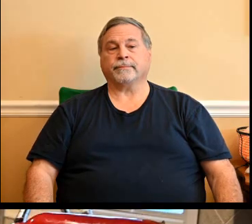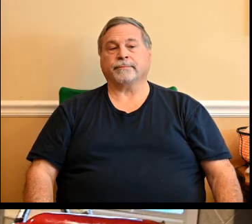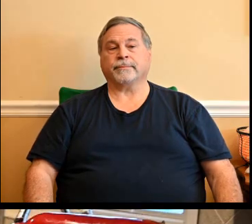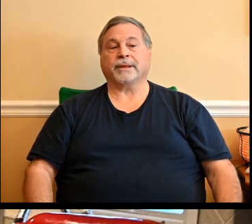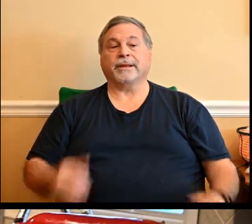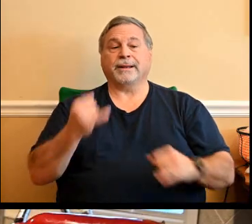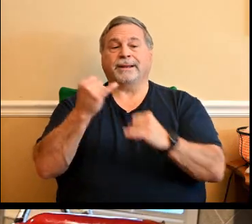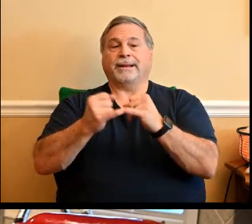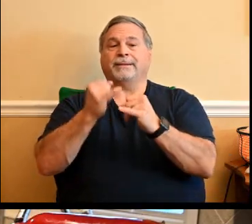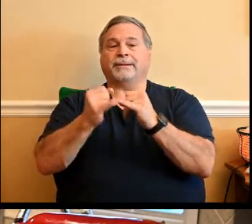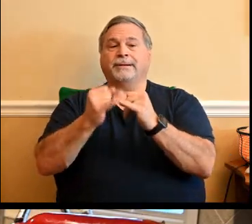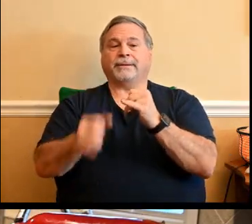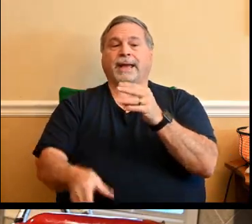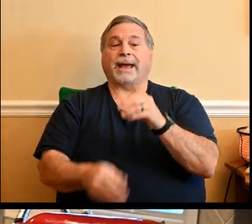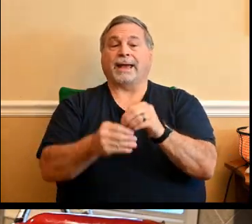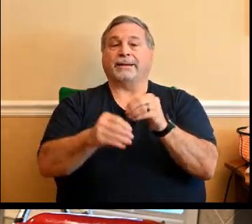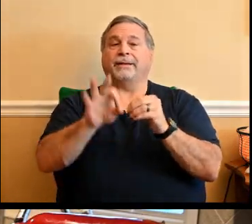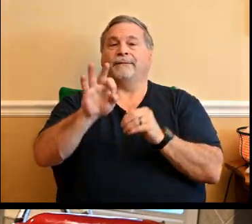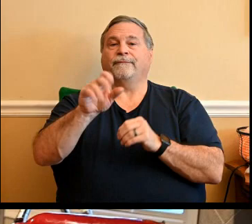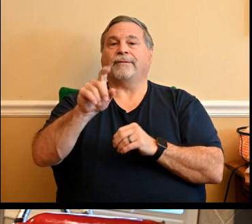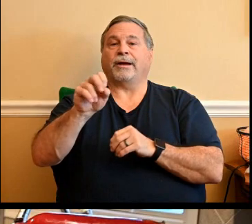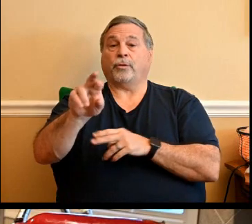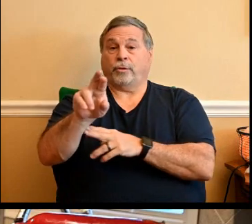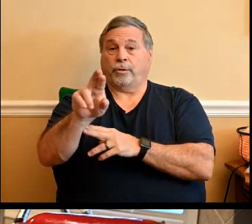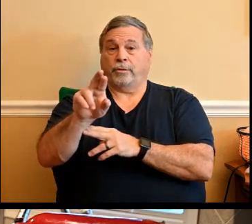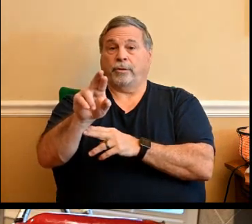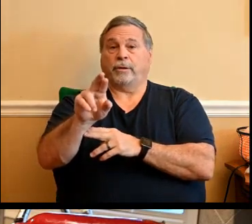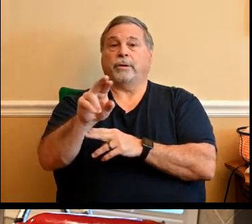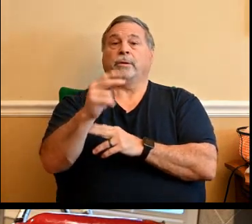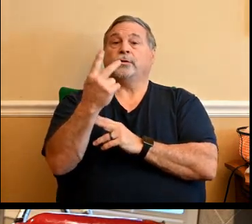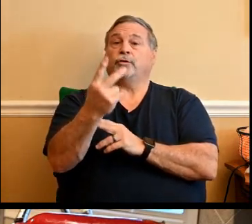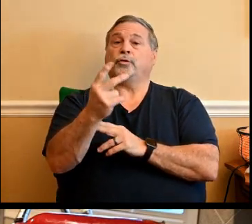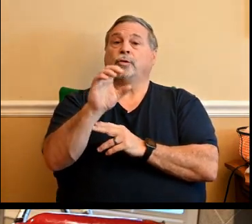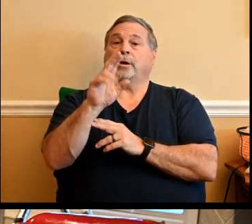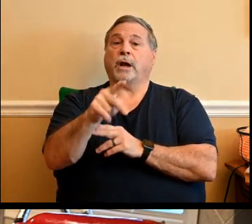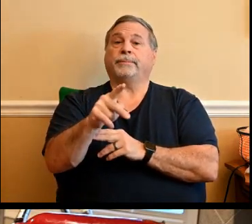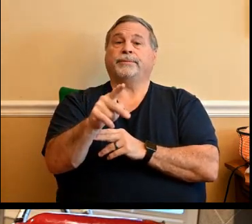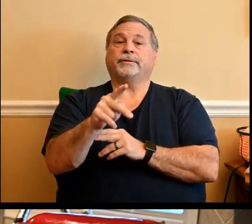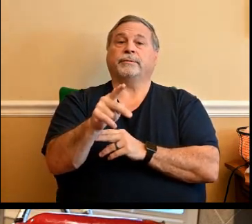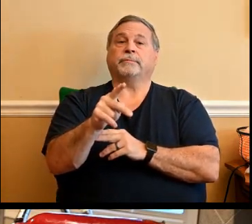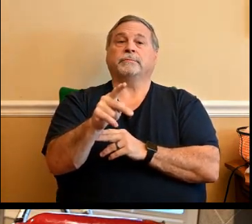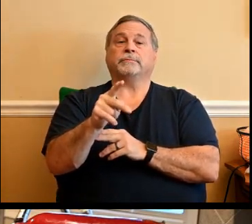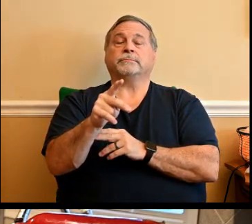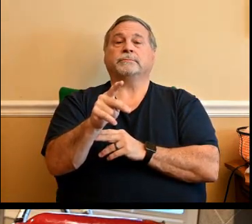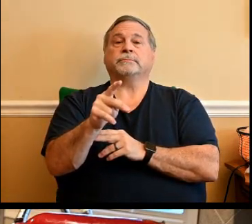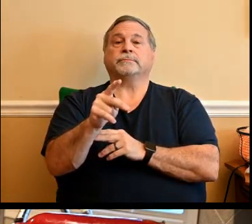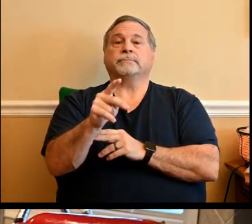And then again, the last thing we're going to do is add in the flour. Now the flour calls for 2 cups for a single recipe.